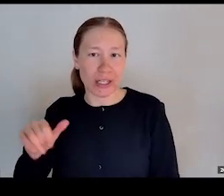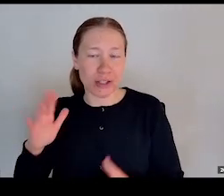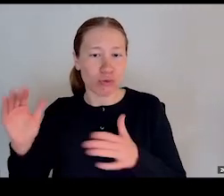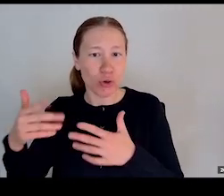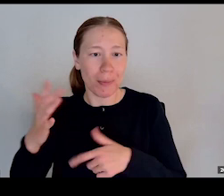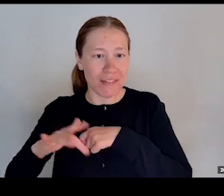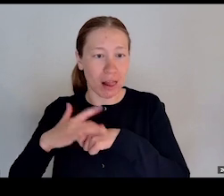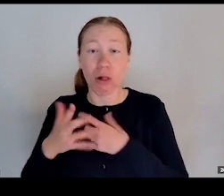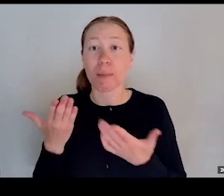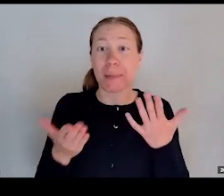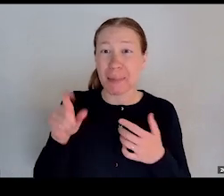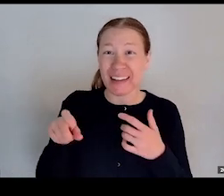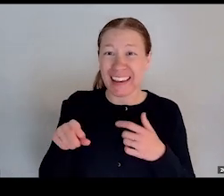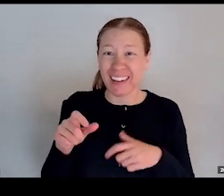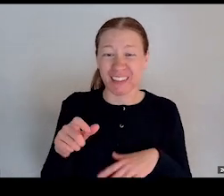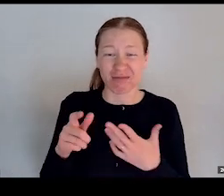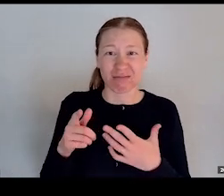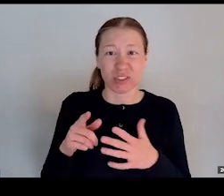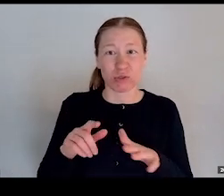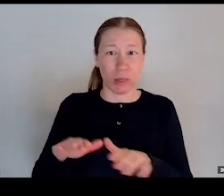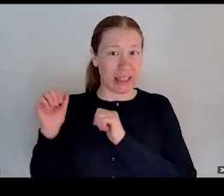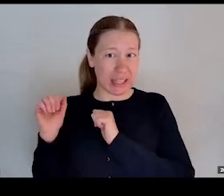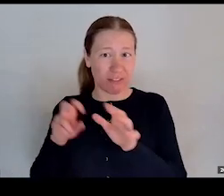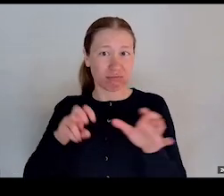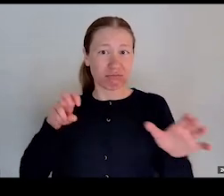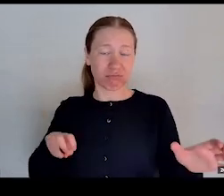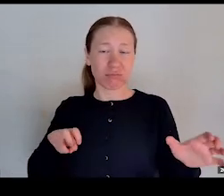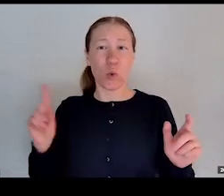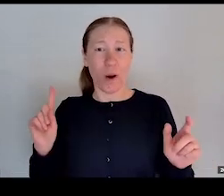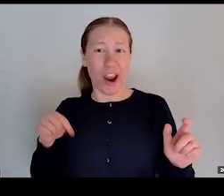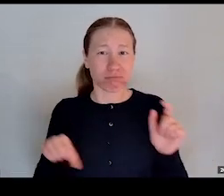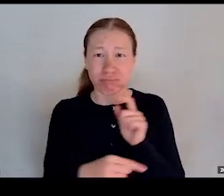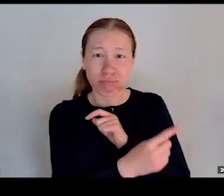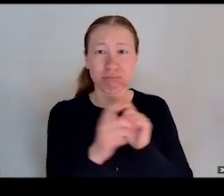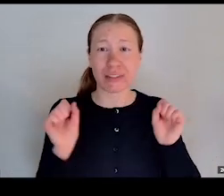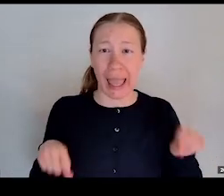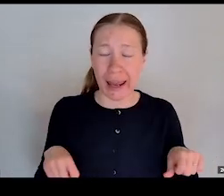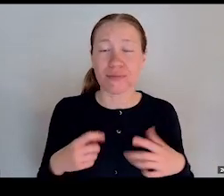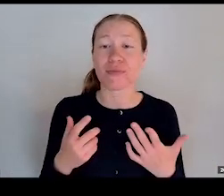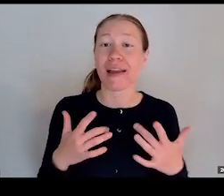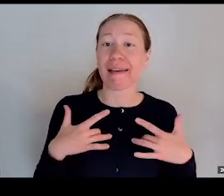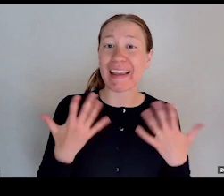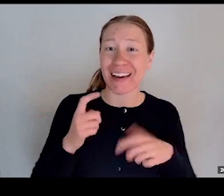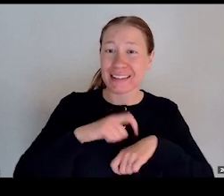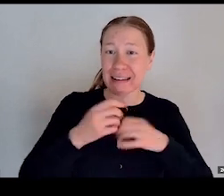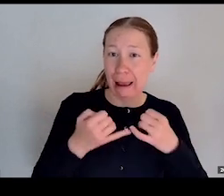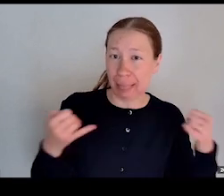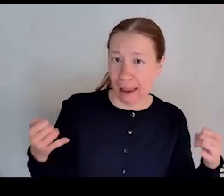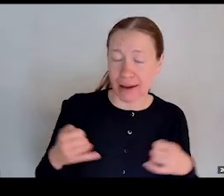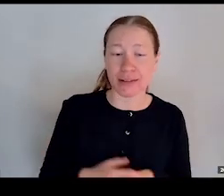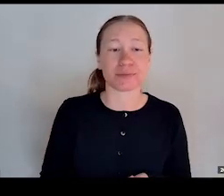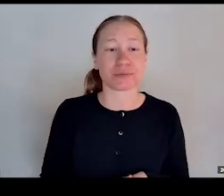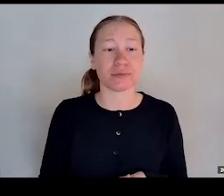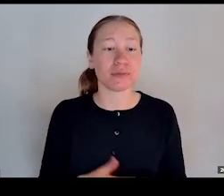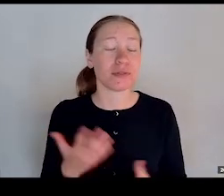accessible routes if they needed to depart from a certain area, what the event timeline looks like, including if there are going to be breaks that are